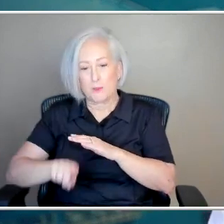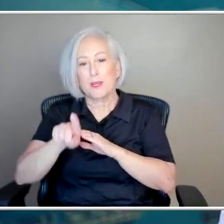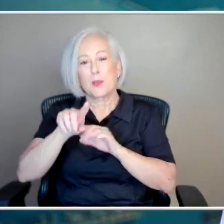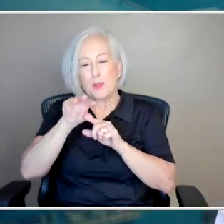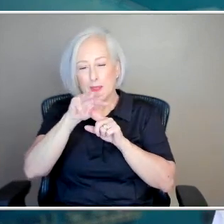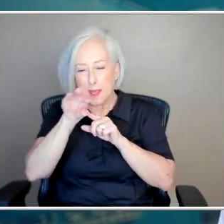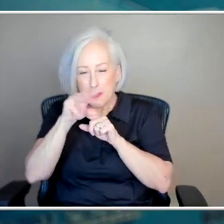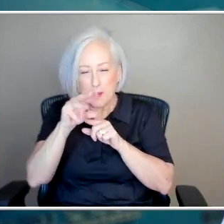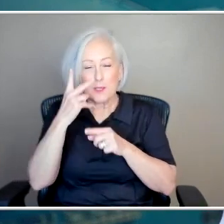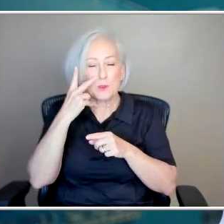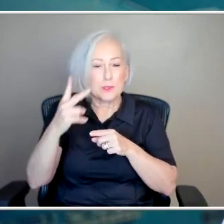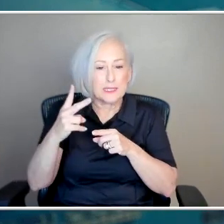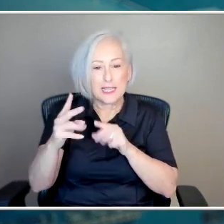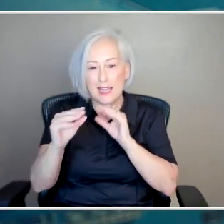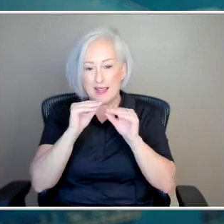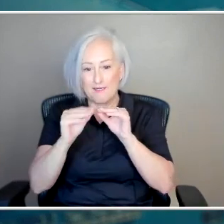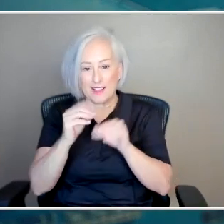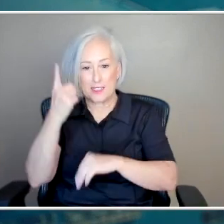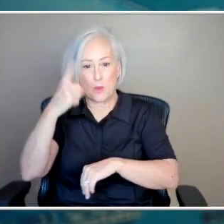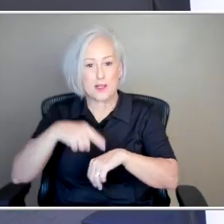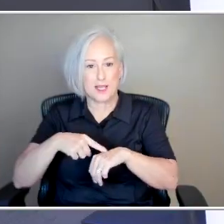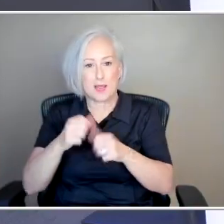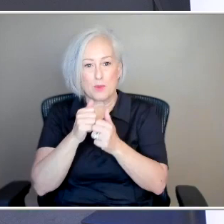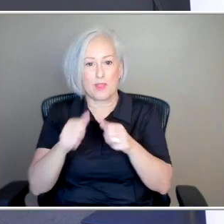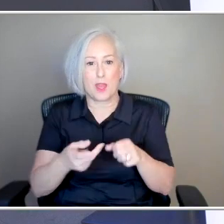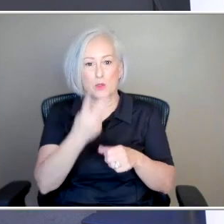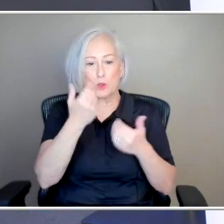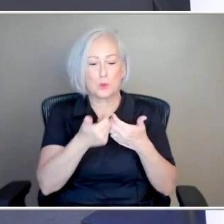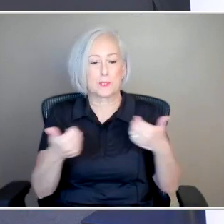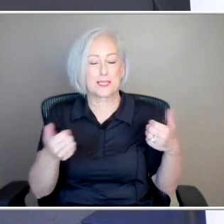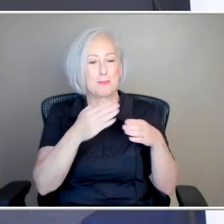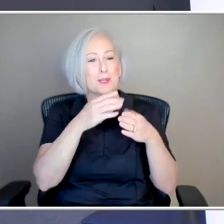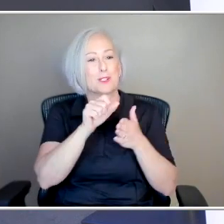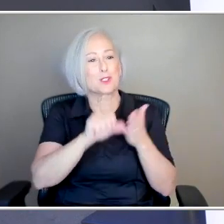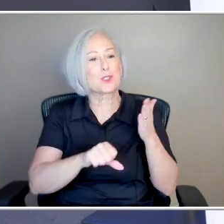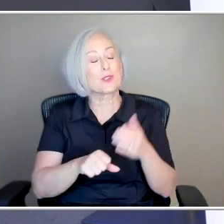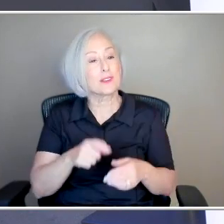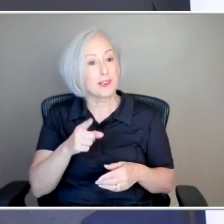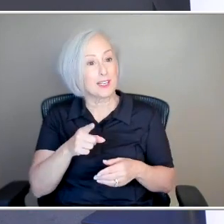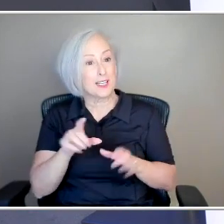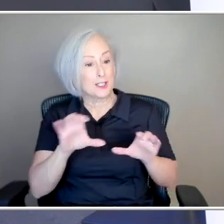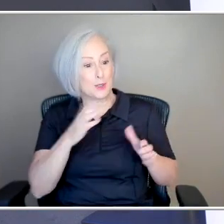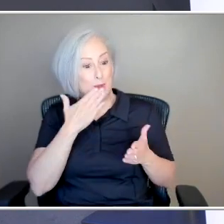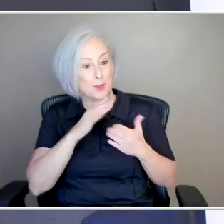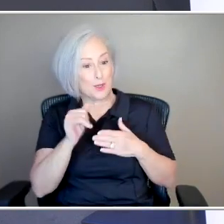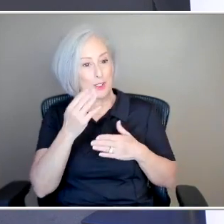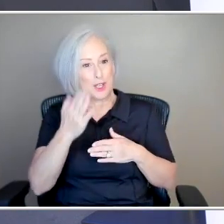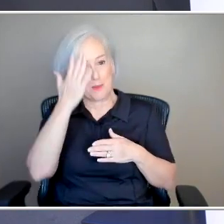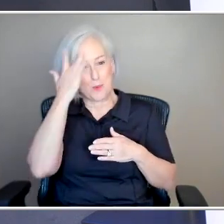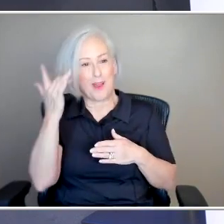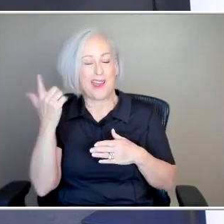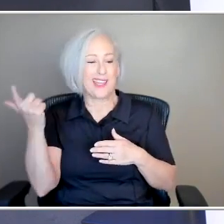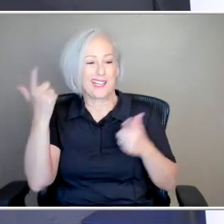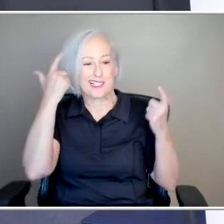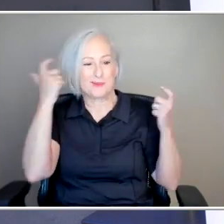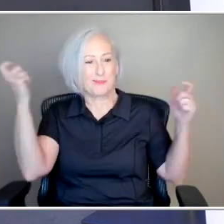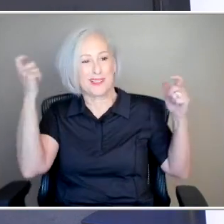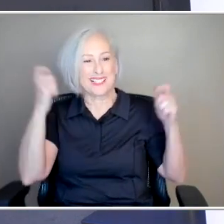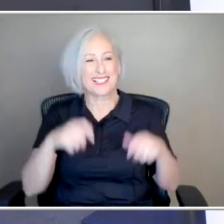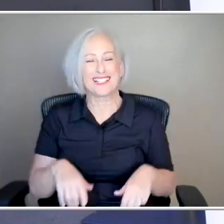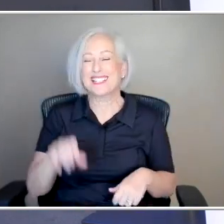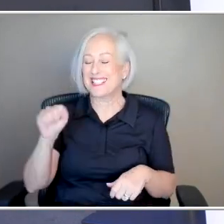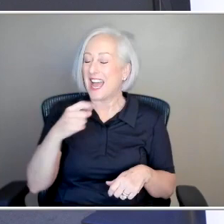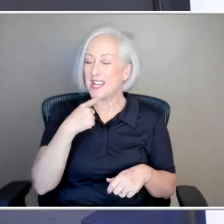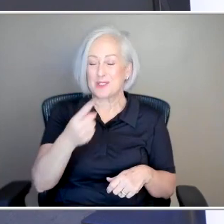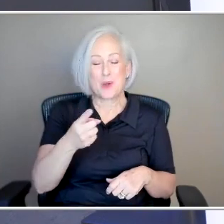time without patients having to have two different surgeries. Dr. Darsh, did he do a good job of talking about why he's such a big deal? He did. I told you he's a big deal. I